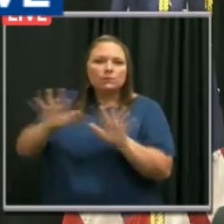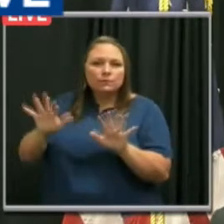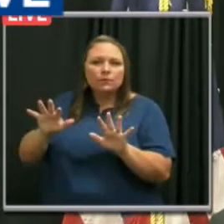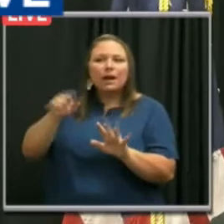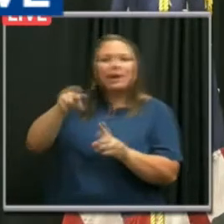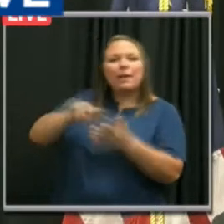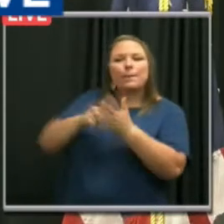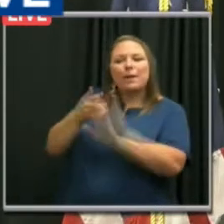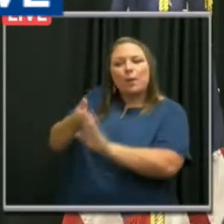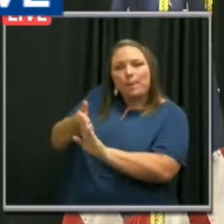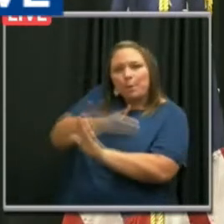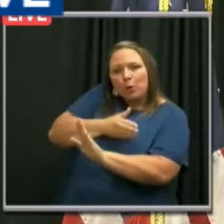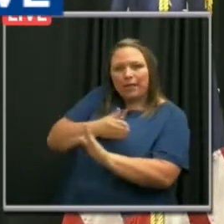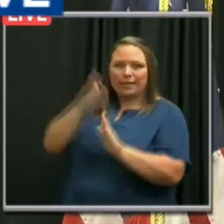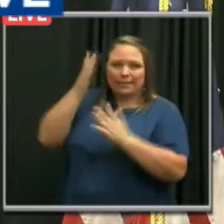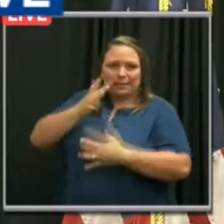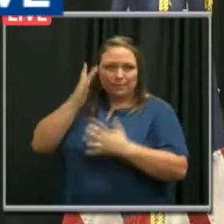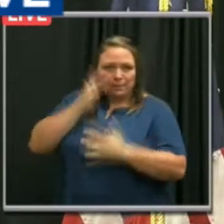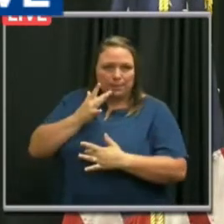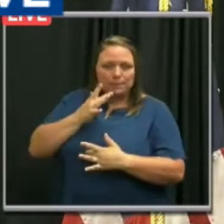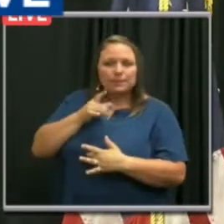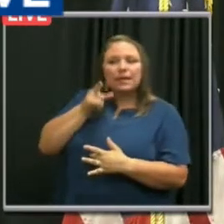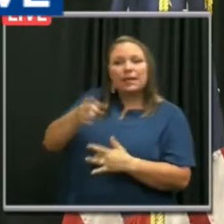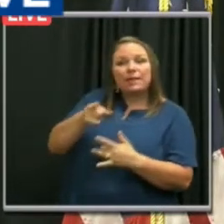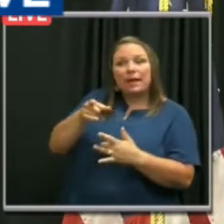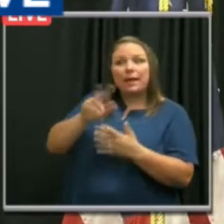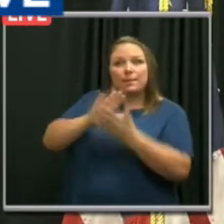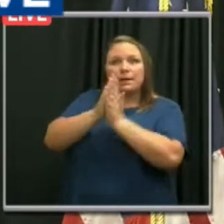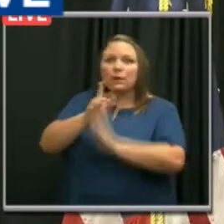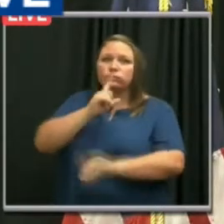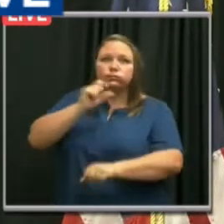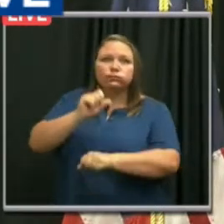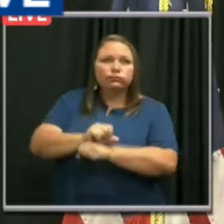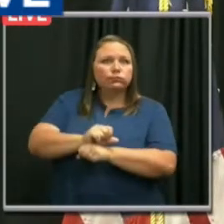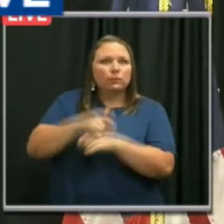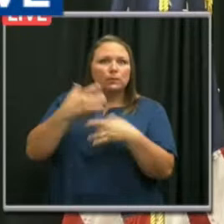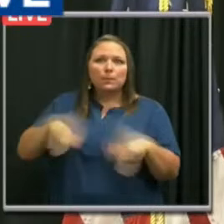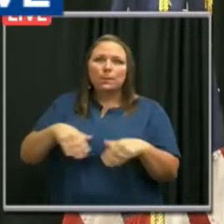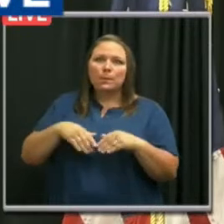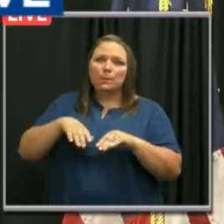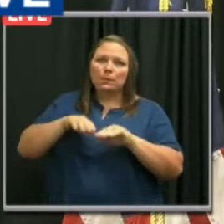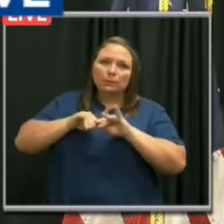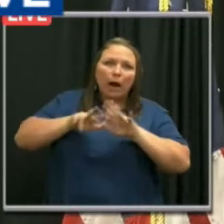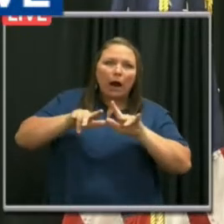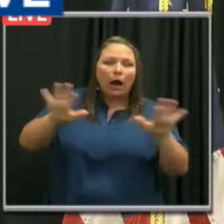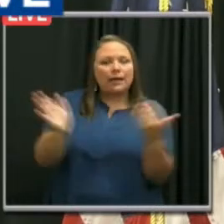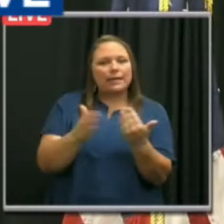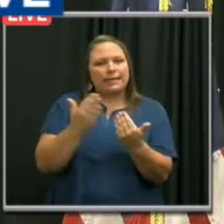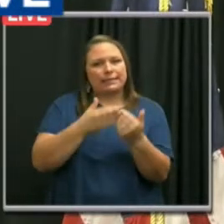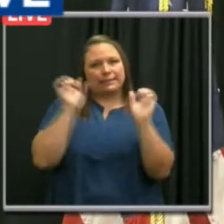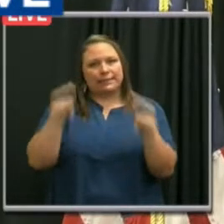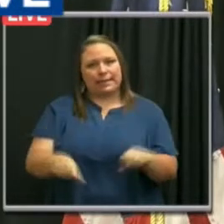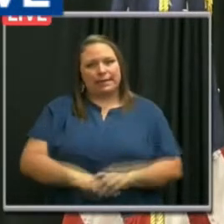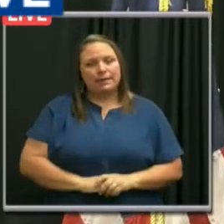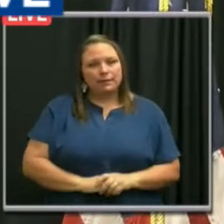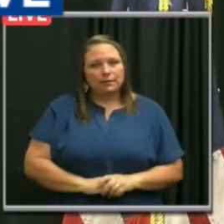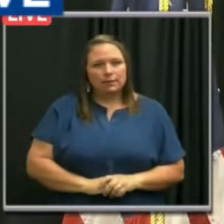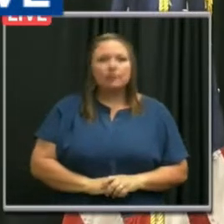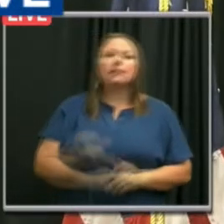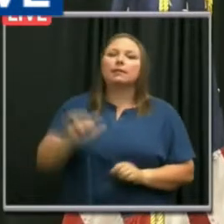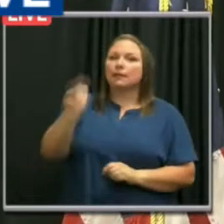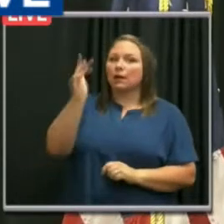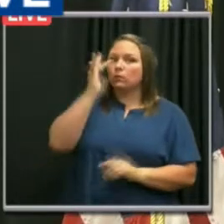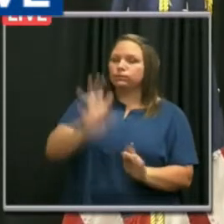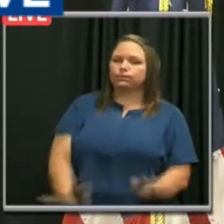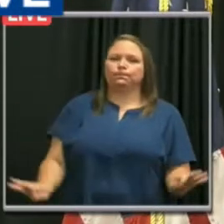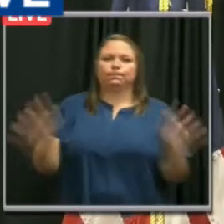certainty that during that time, these individuals are highly contagious and they spread the virus to others. And that is why it is